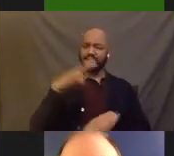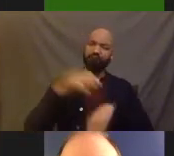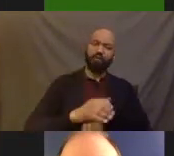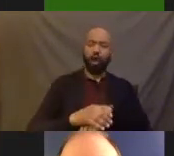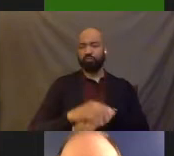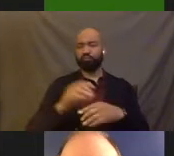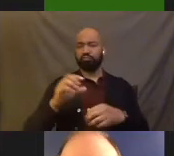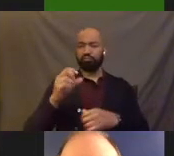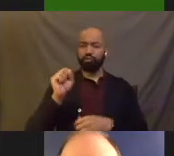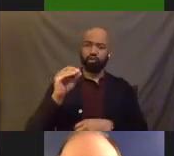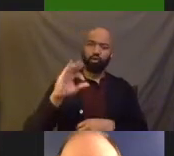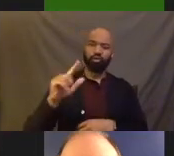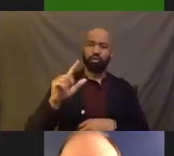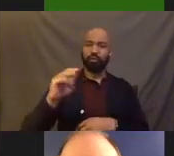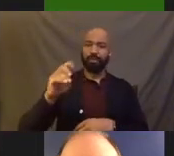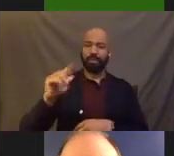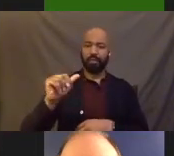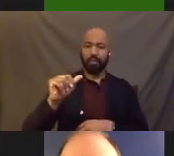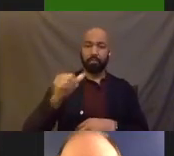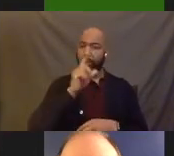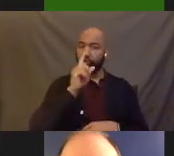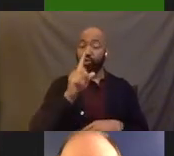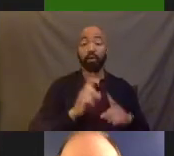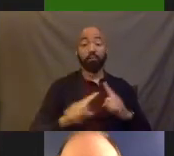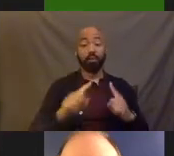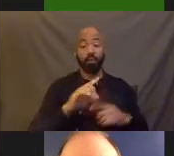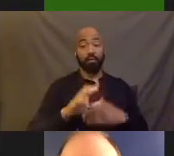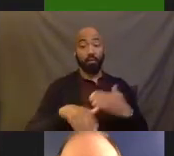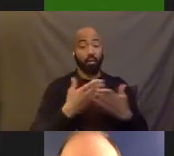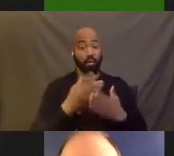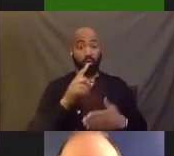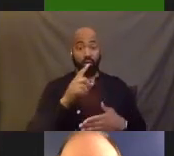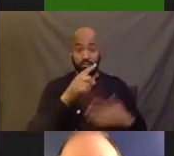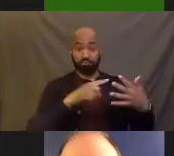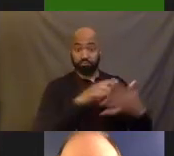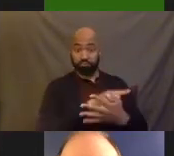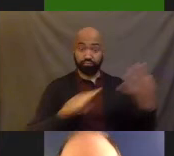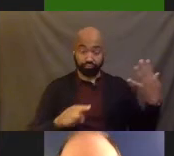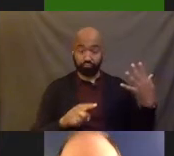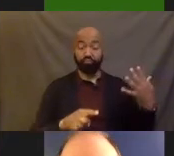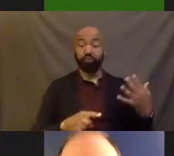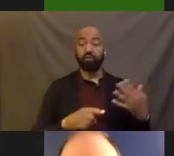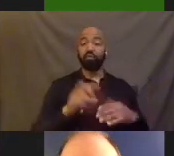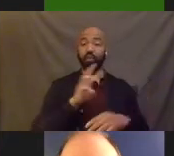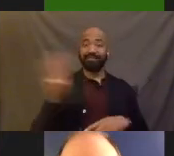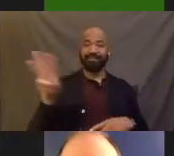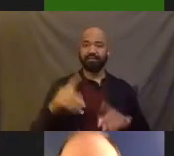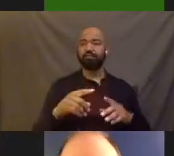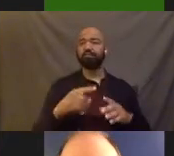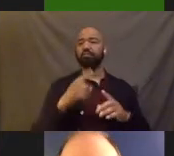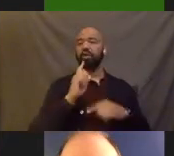also critical to know that these sites oftentimes will focus on patterns of